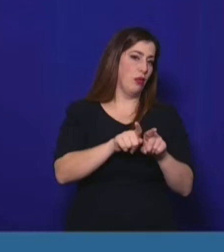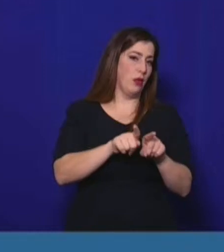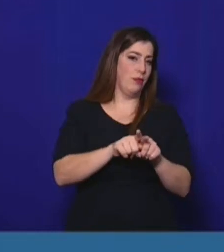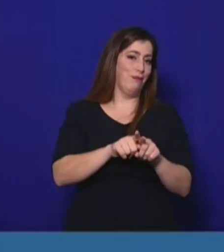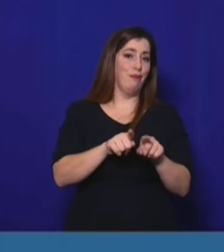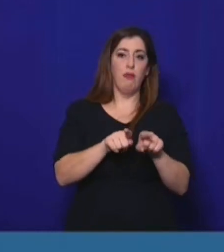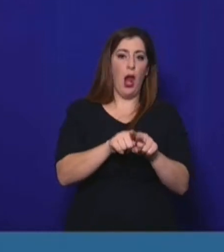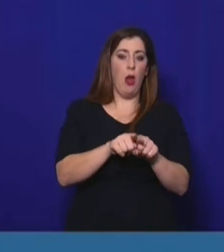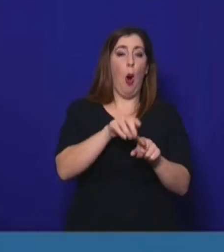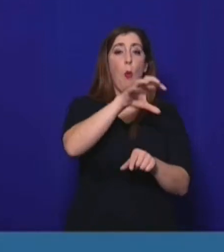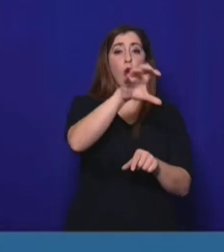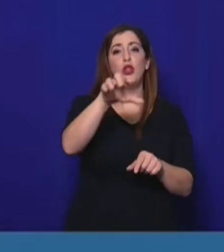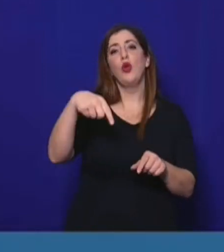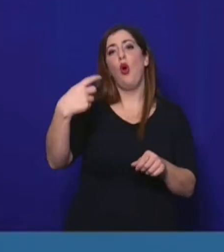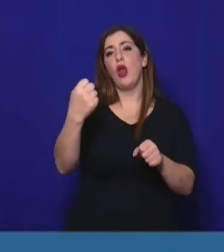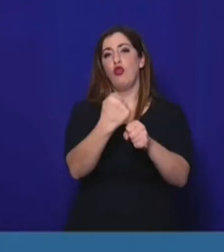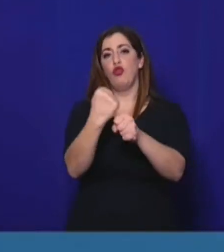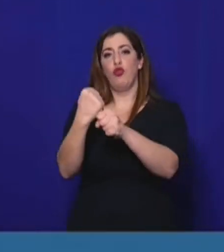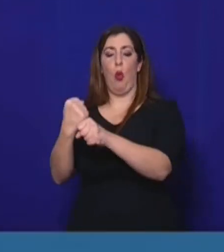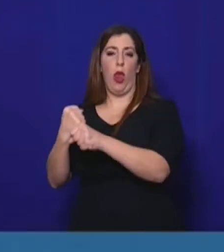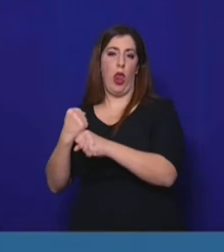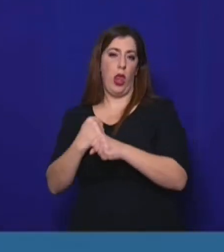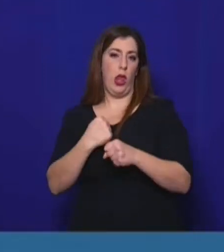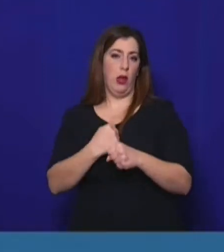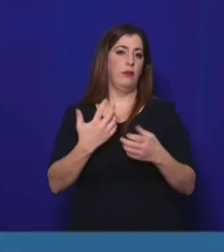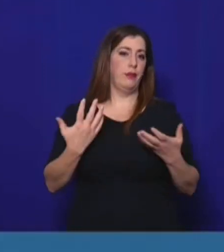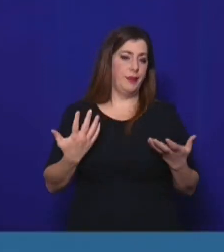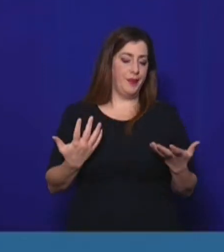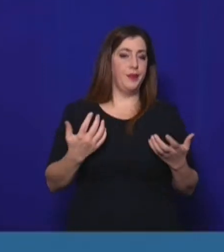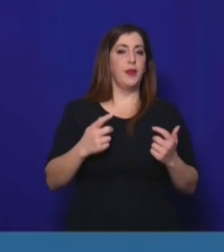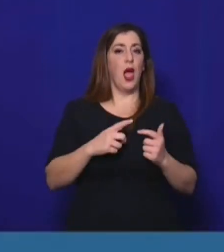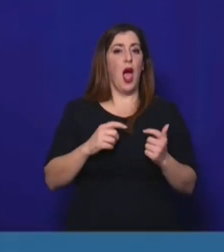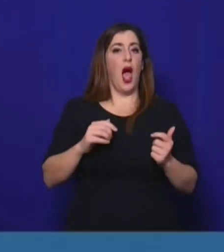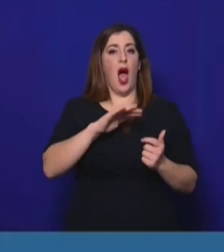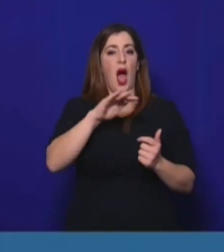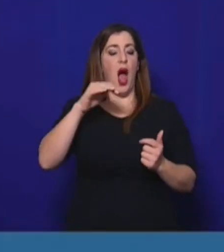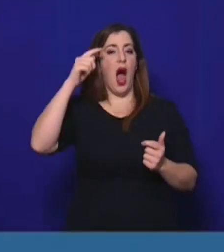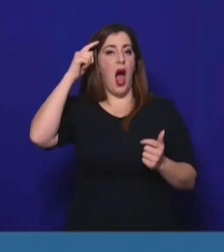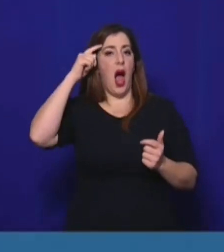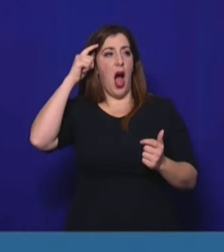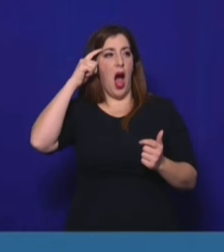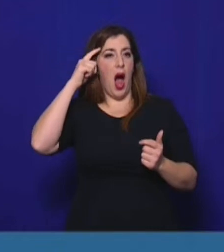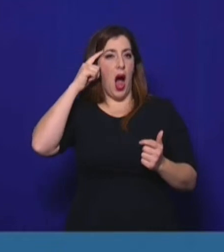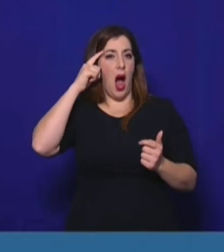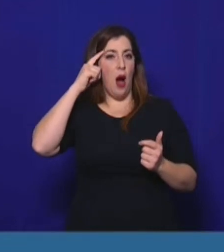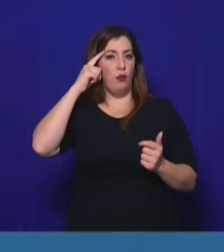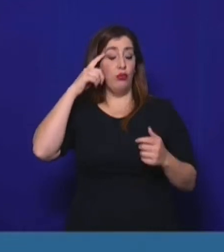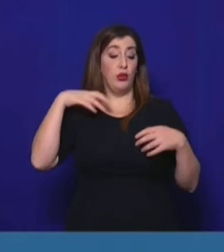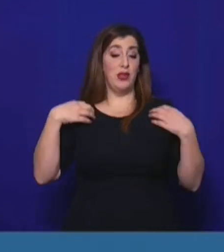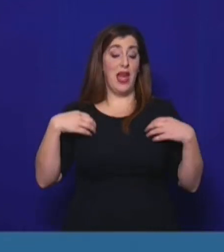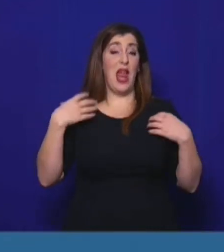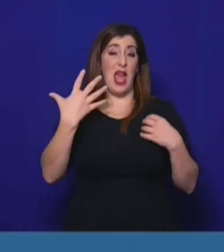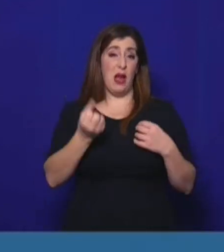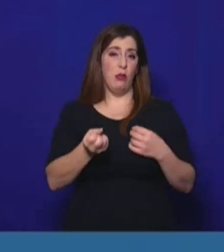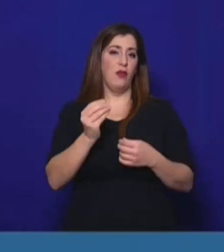Però bħalma nafu fl-iskejjel aħna hemmhekk għandek il-nies li qegħdin iltaqgħu flimkien dejjem bil-mezzi